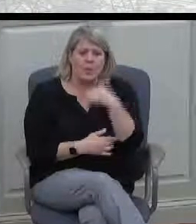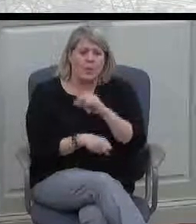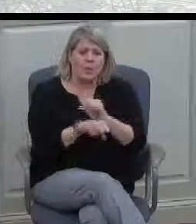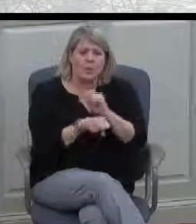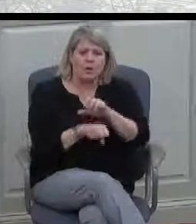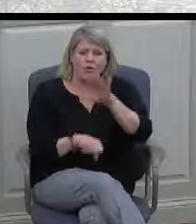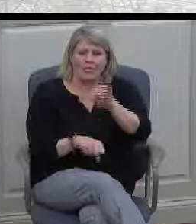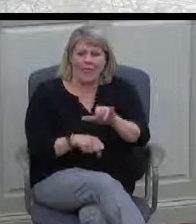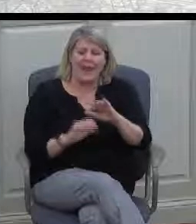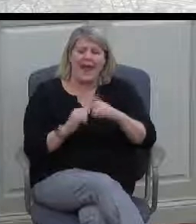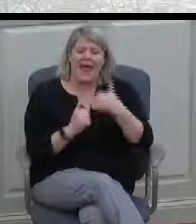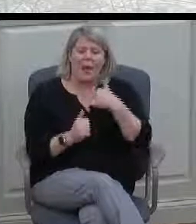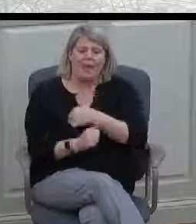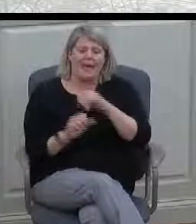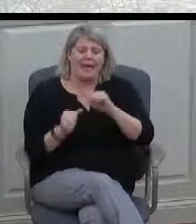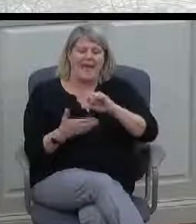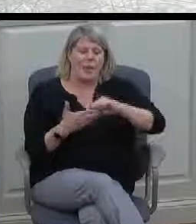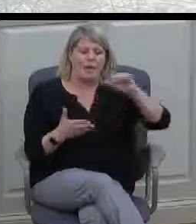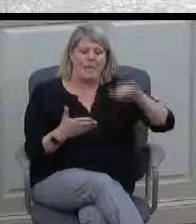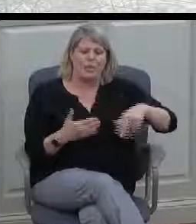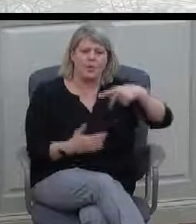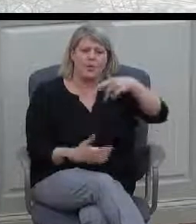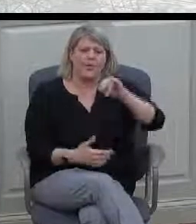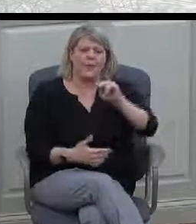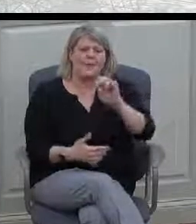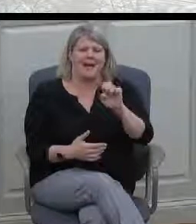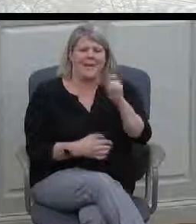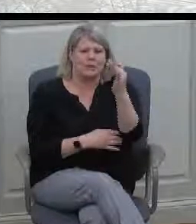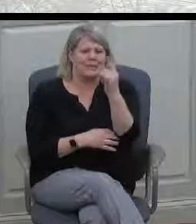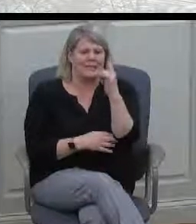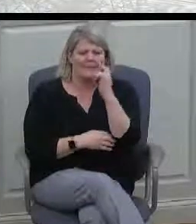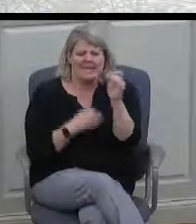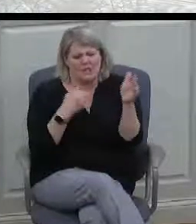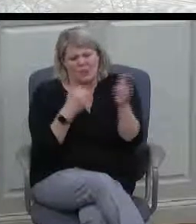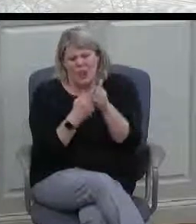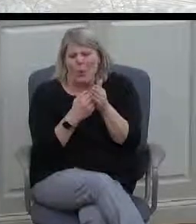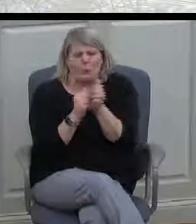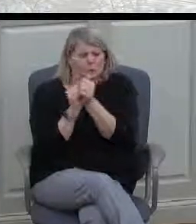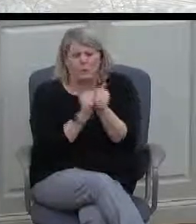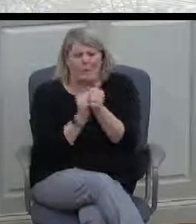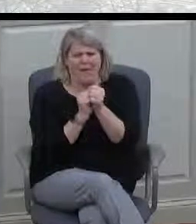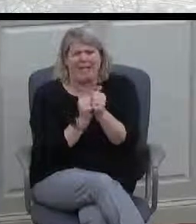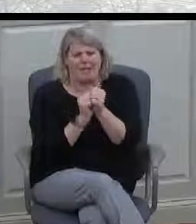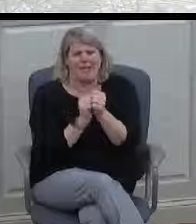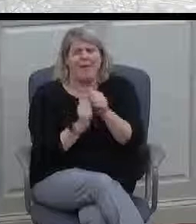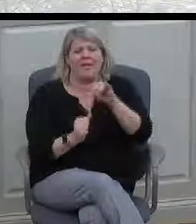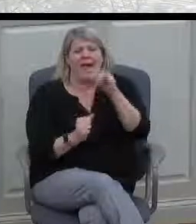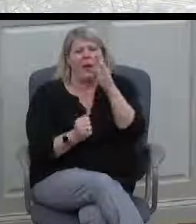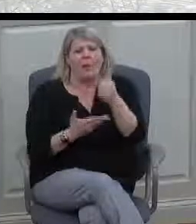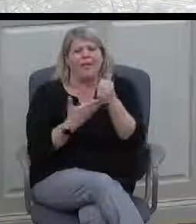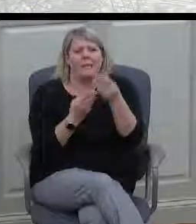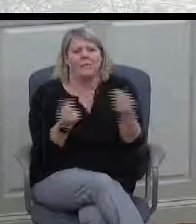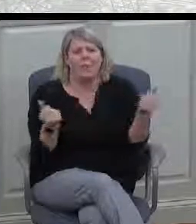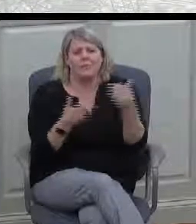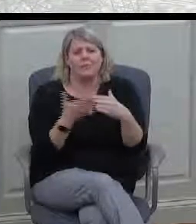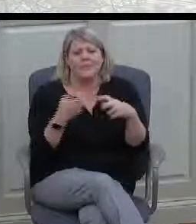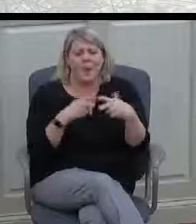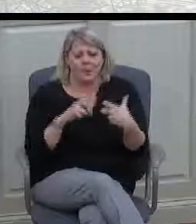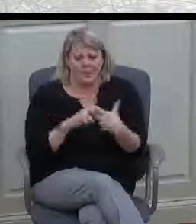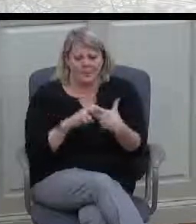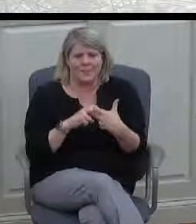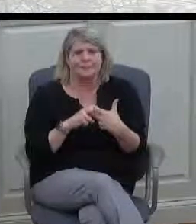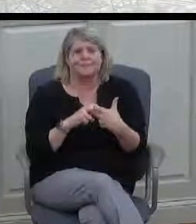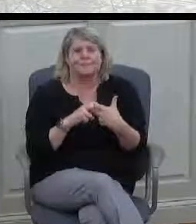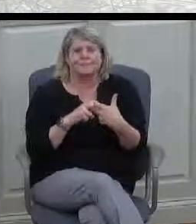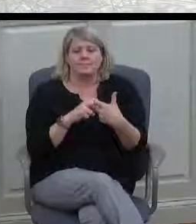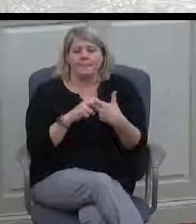is coming up with a plan for those pine trees. They're just too close together, and they're starting to drop a lot of limbs, and that will help us bring the two